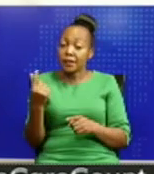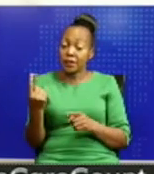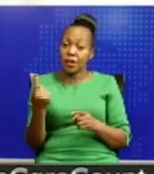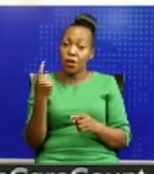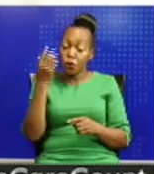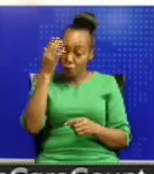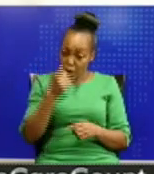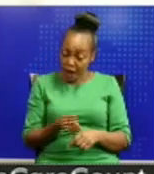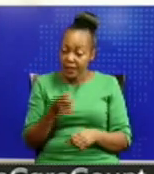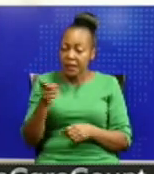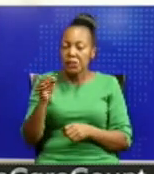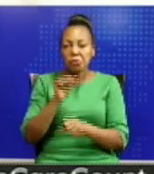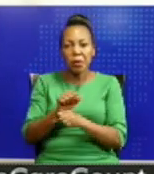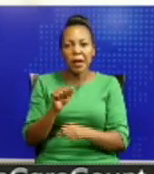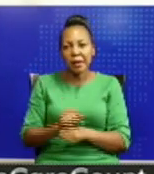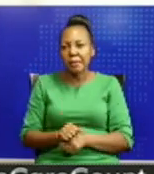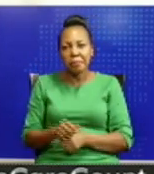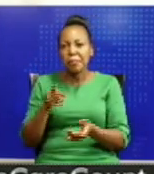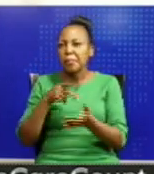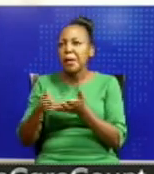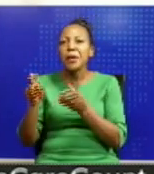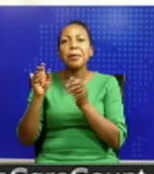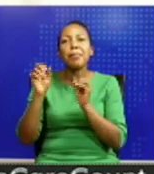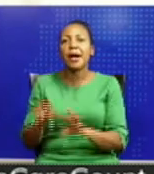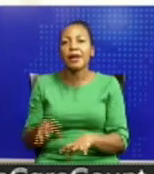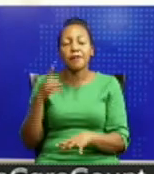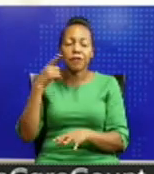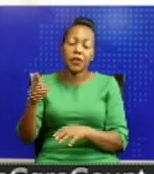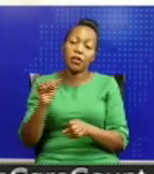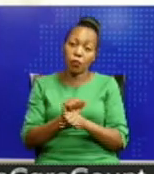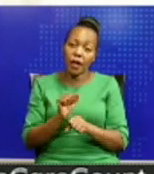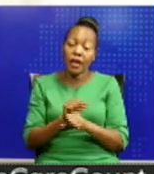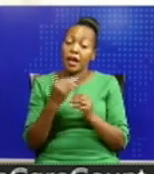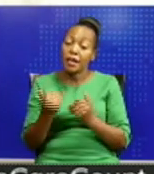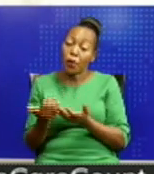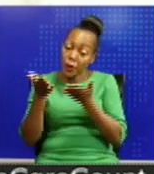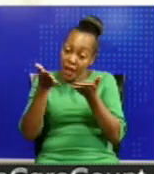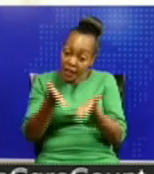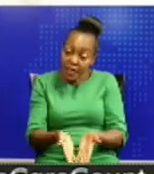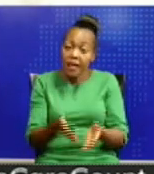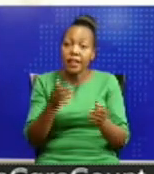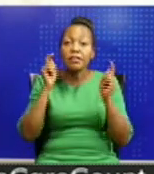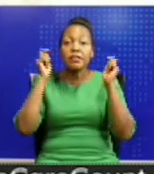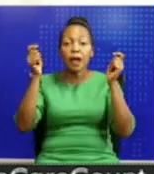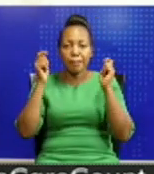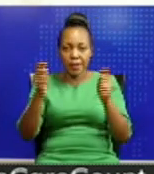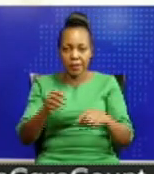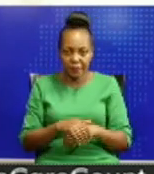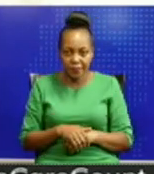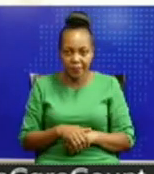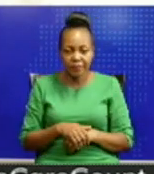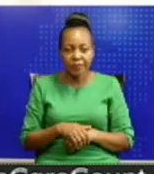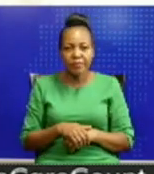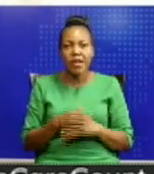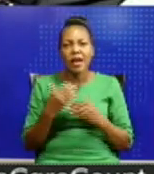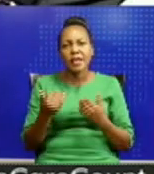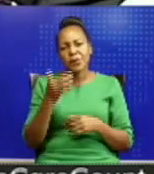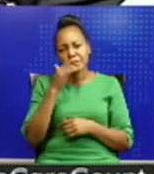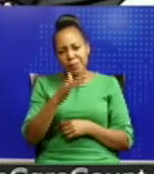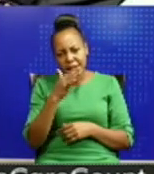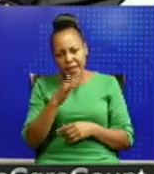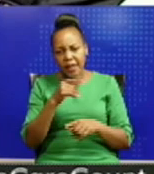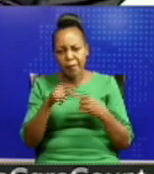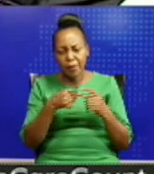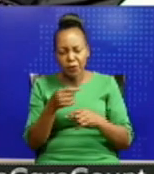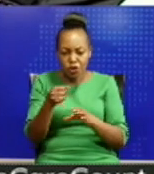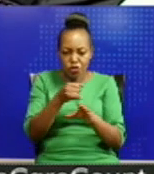doing is not being recognized. Mm. And that is why we are here in this campaign. Indeed. Speaking of recognition